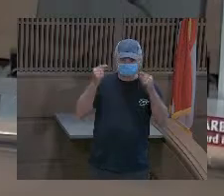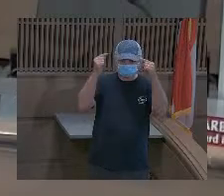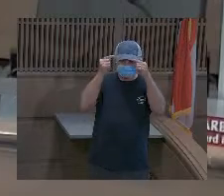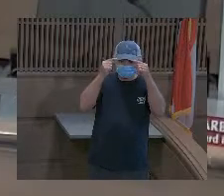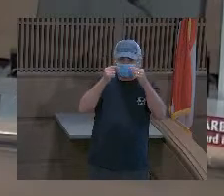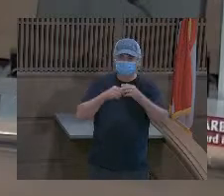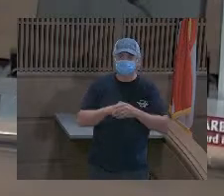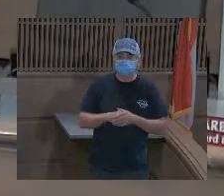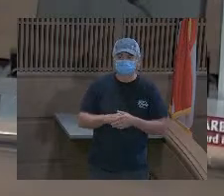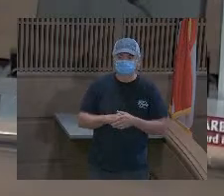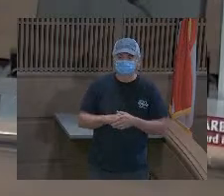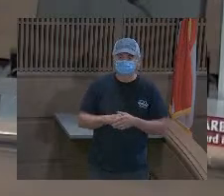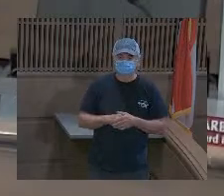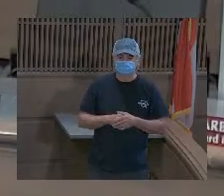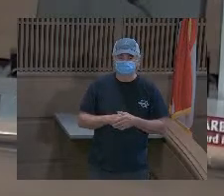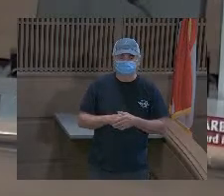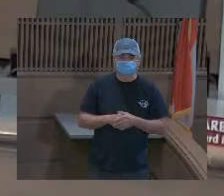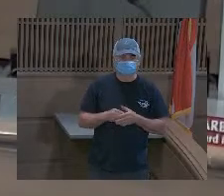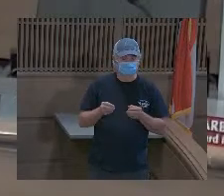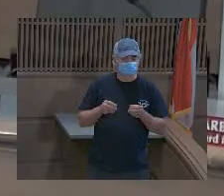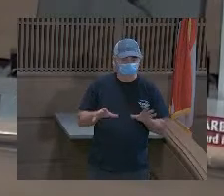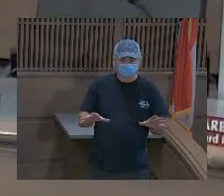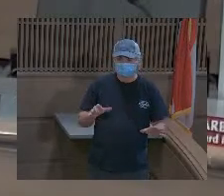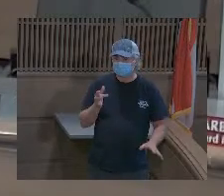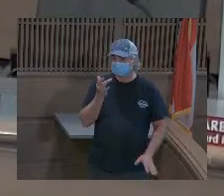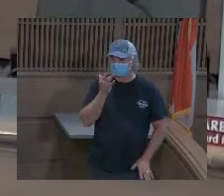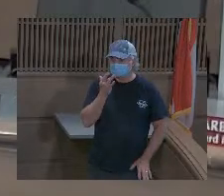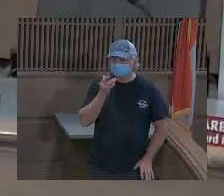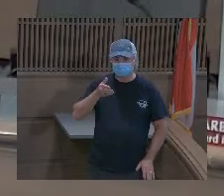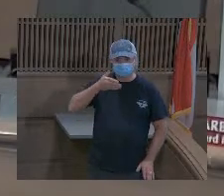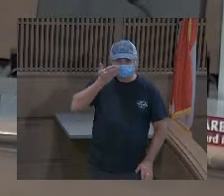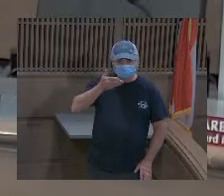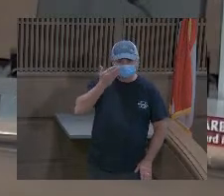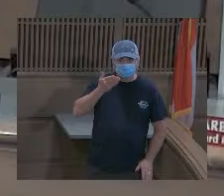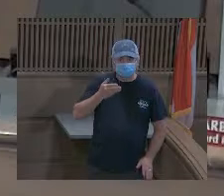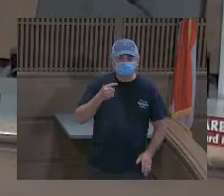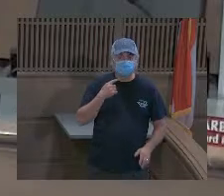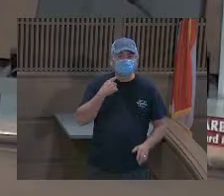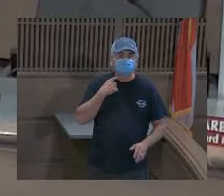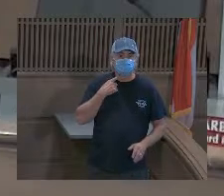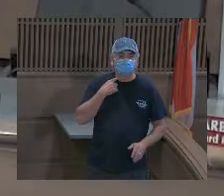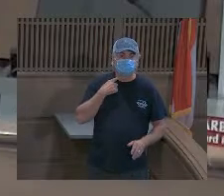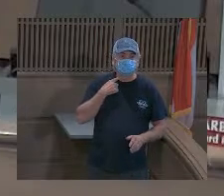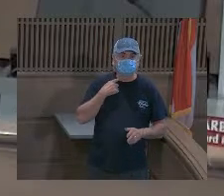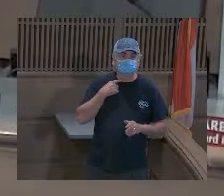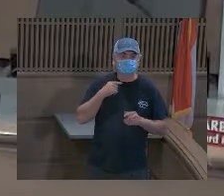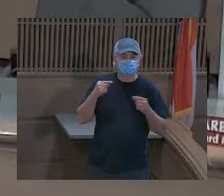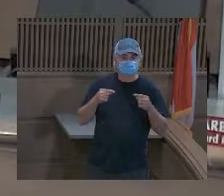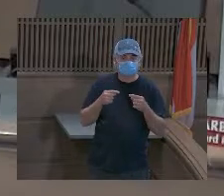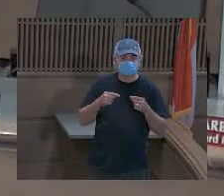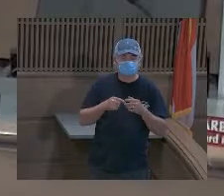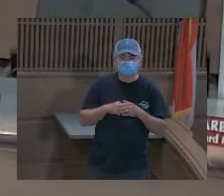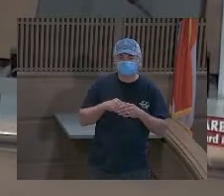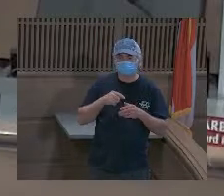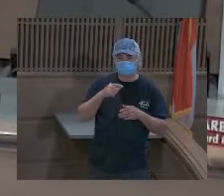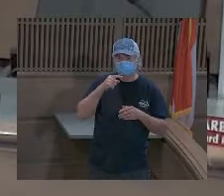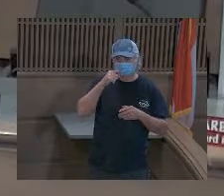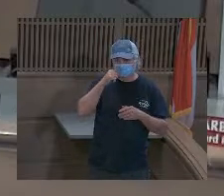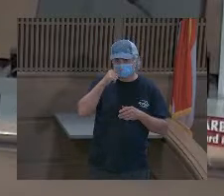new loss of taste or smell, a sore throat, congestion or runny